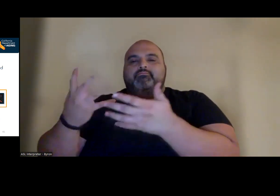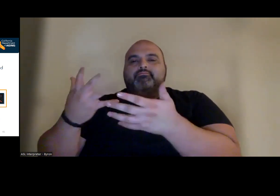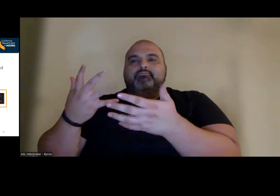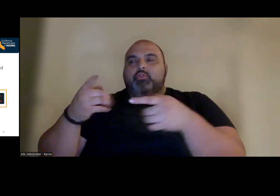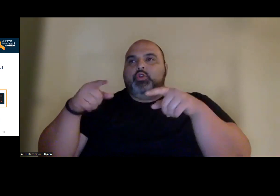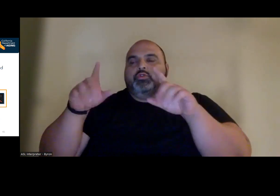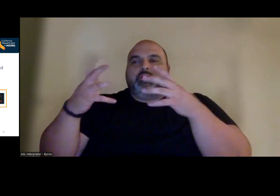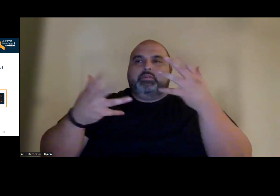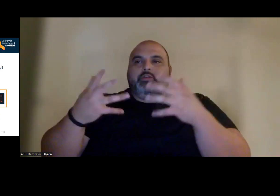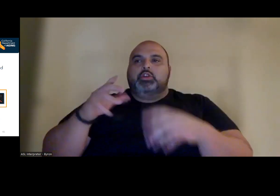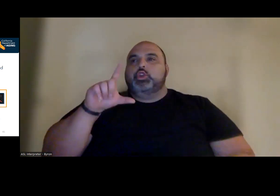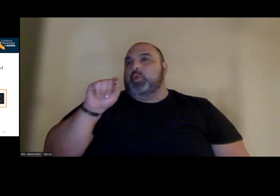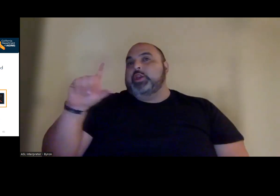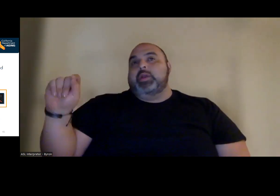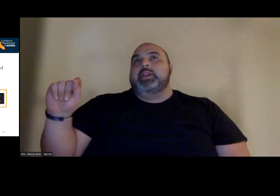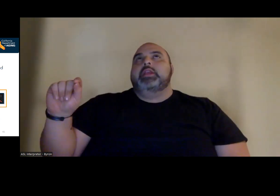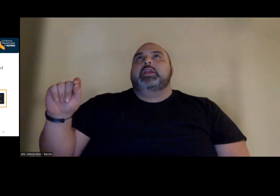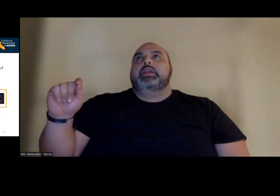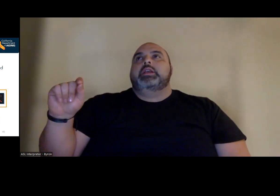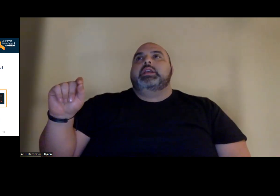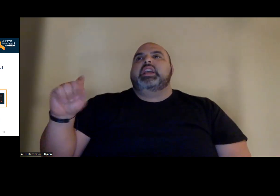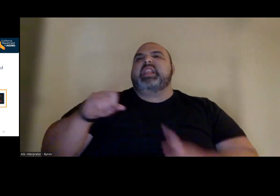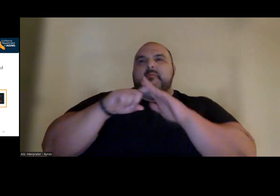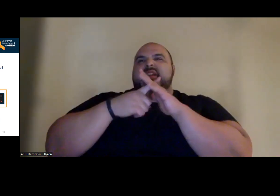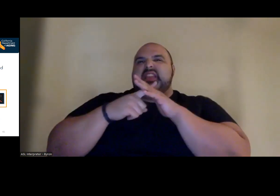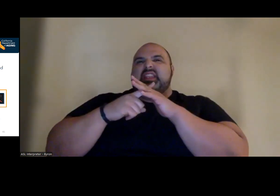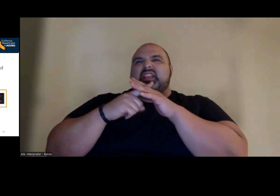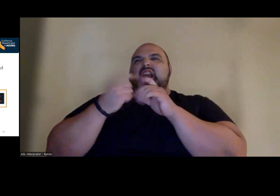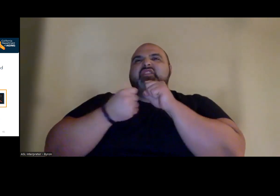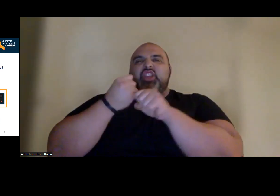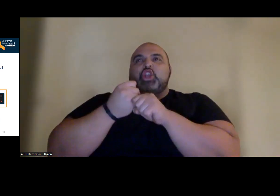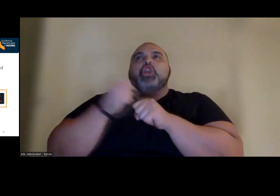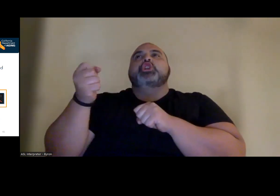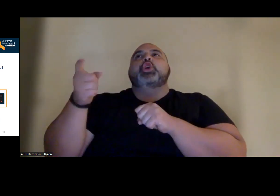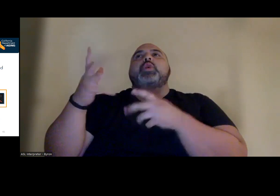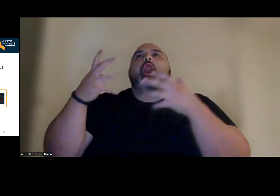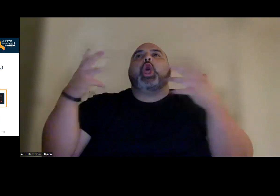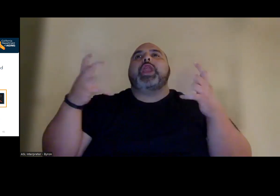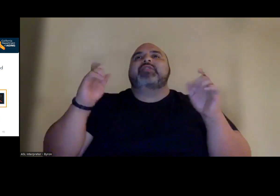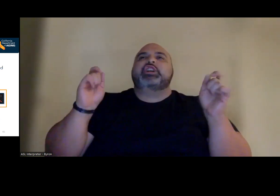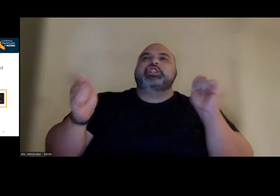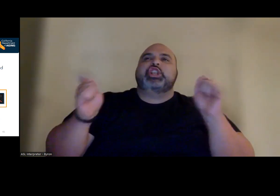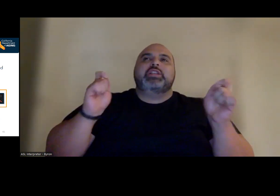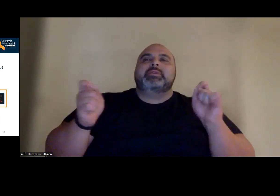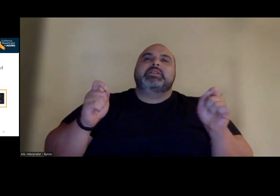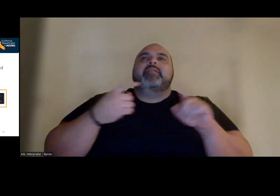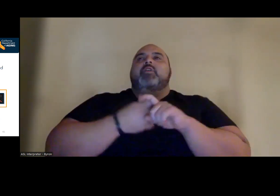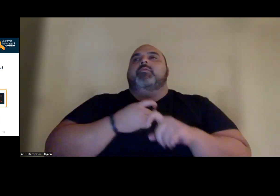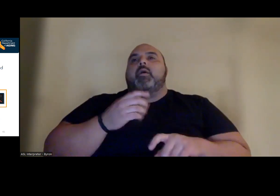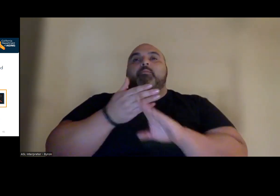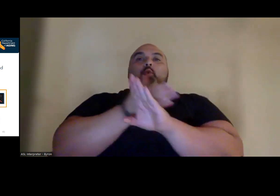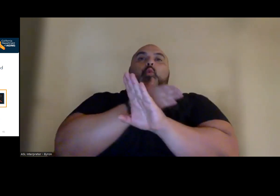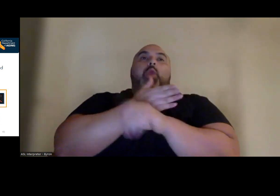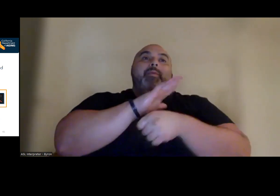2020 in the beginning of the year. And so there was a lot of adjustments from pre pandemic